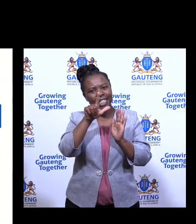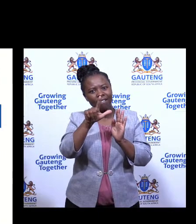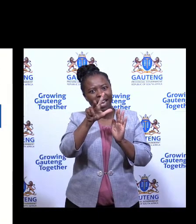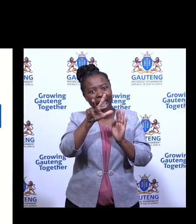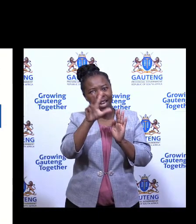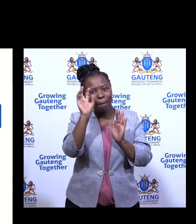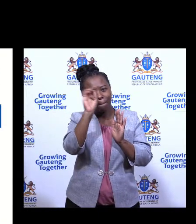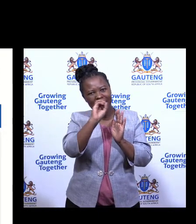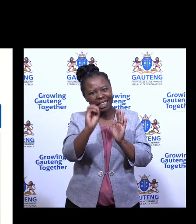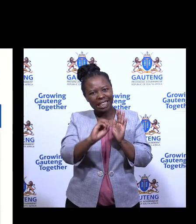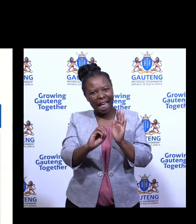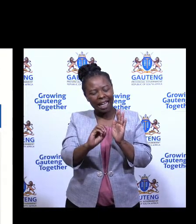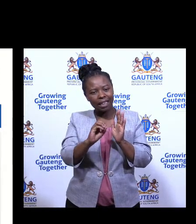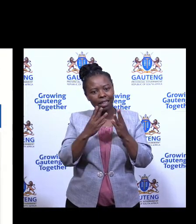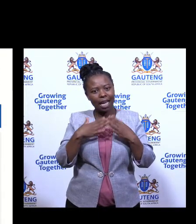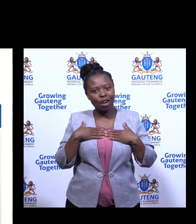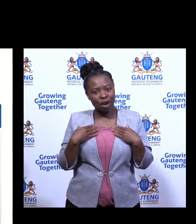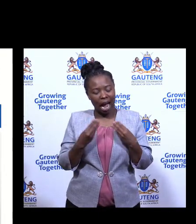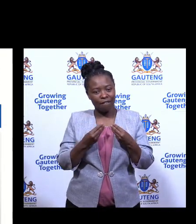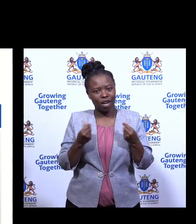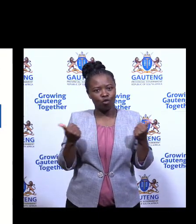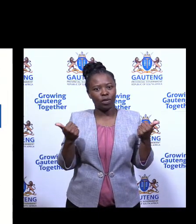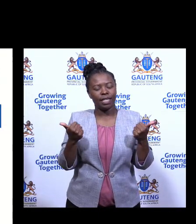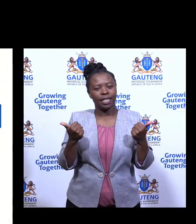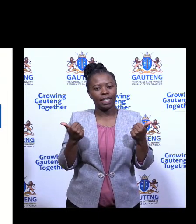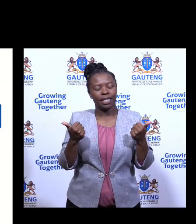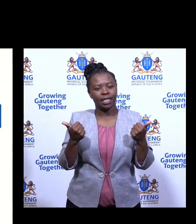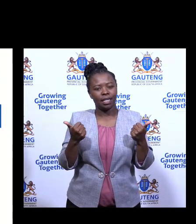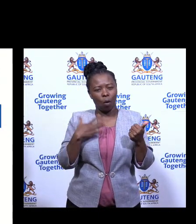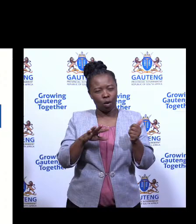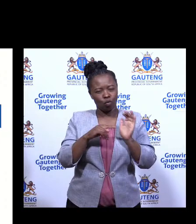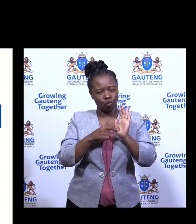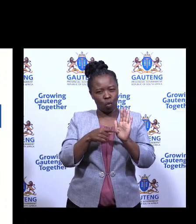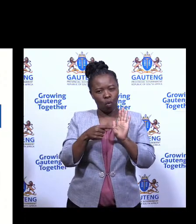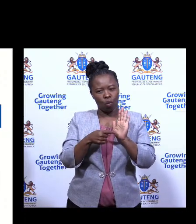78% of recoveries.